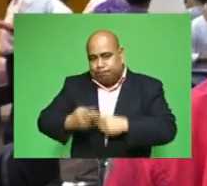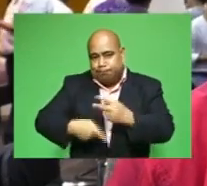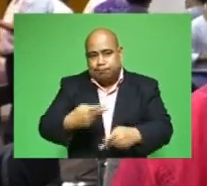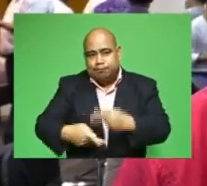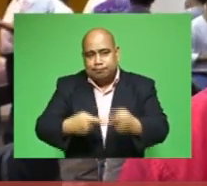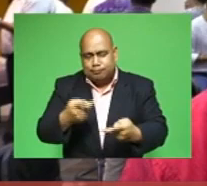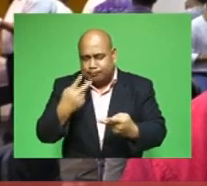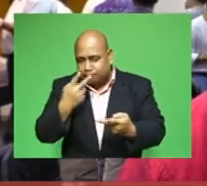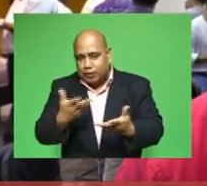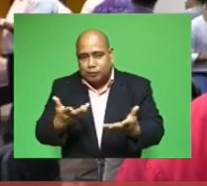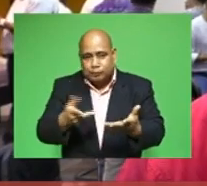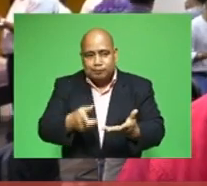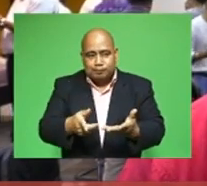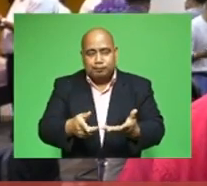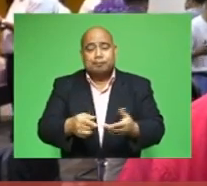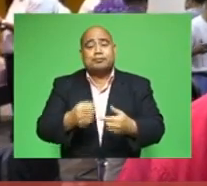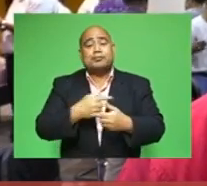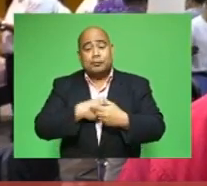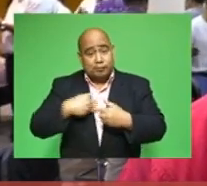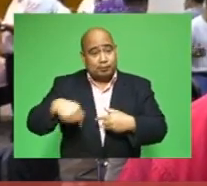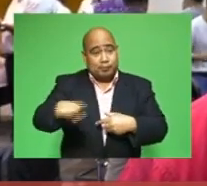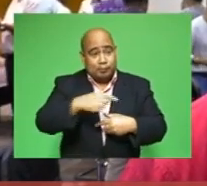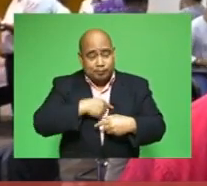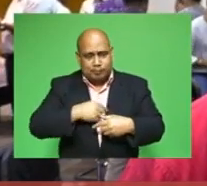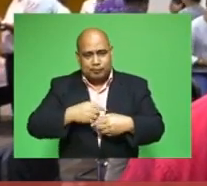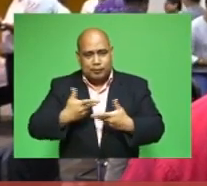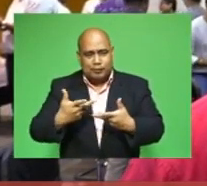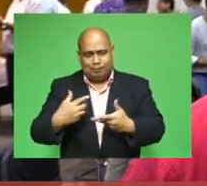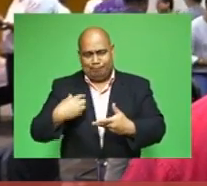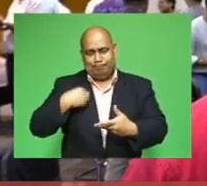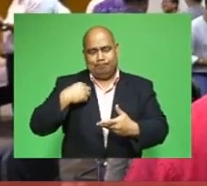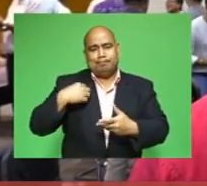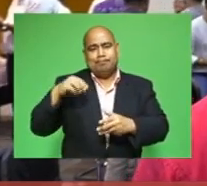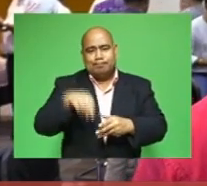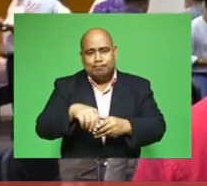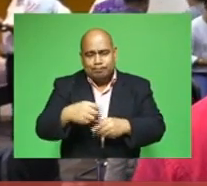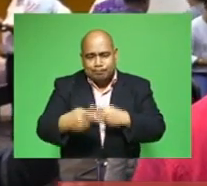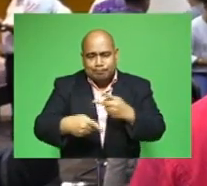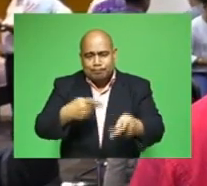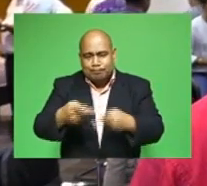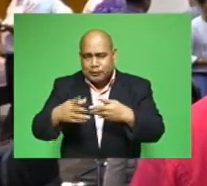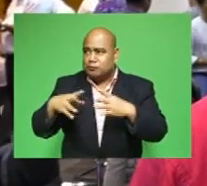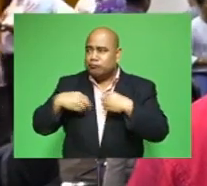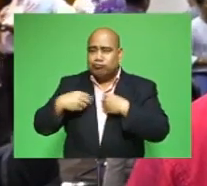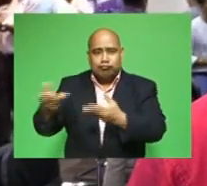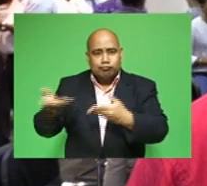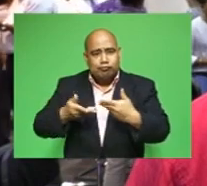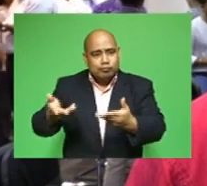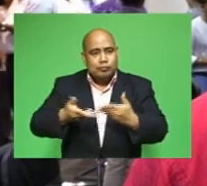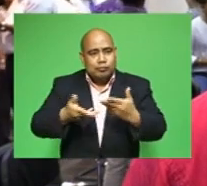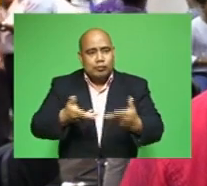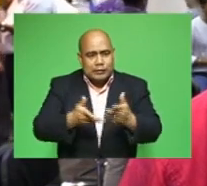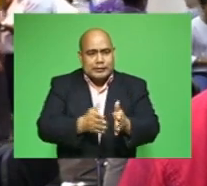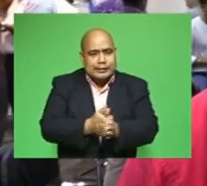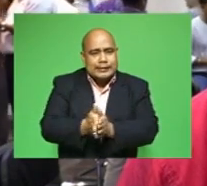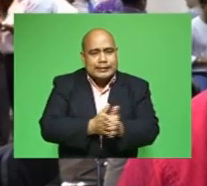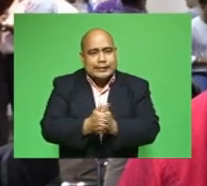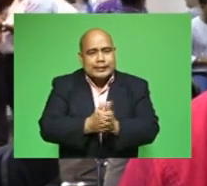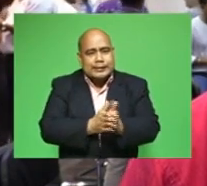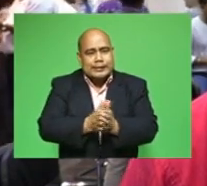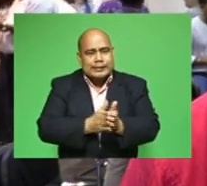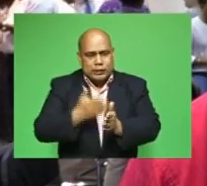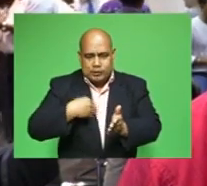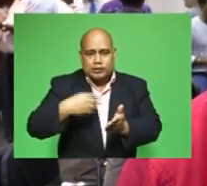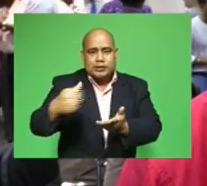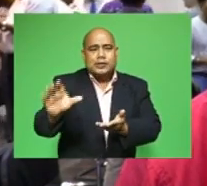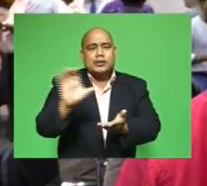getting, we're still processing applications. We're still getting interest from potential investors. But more importantly for us,